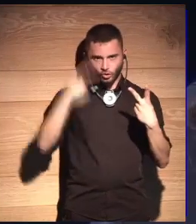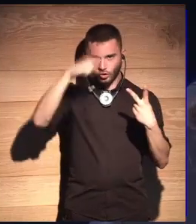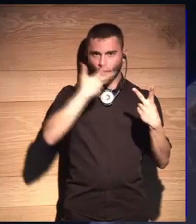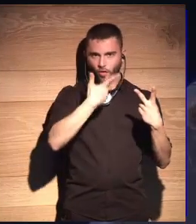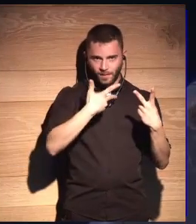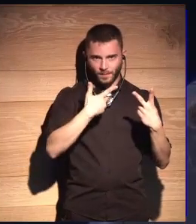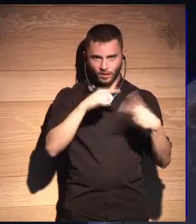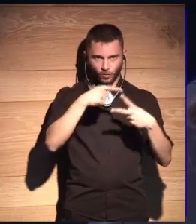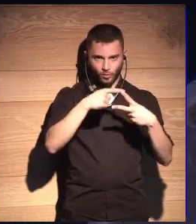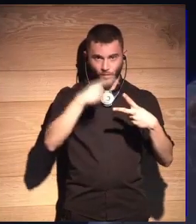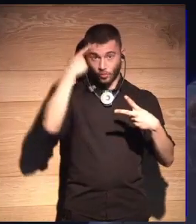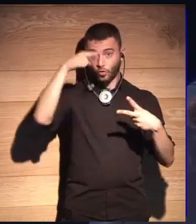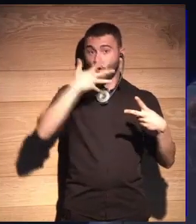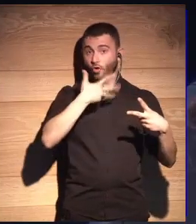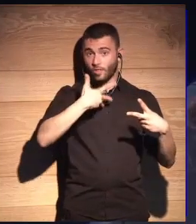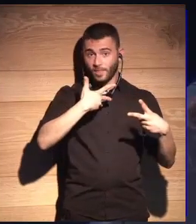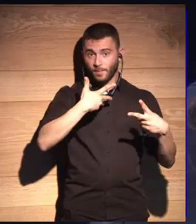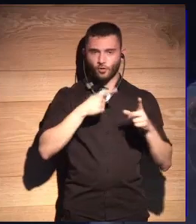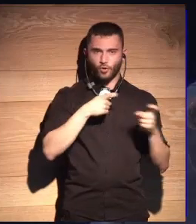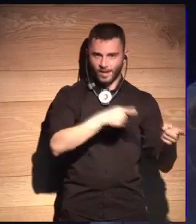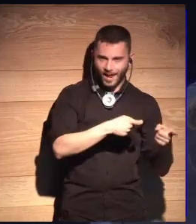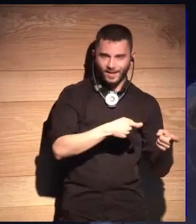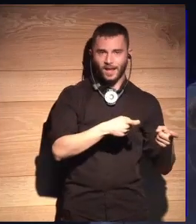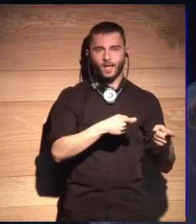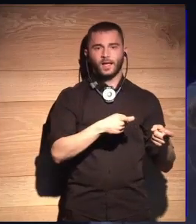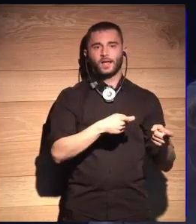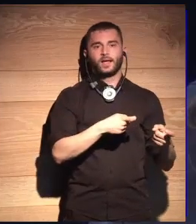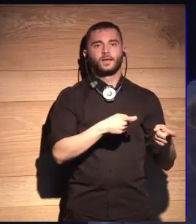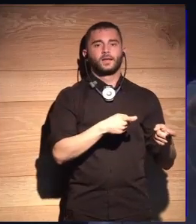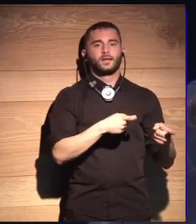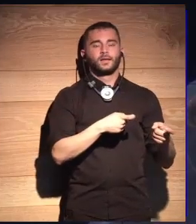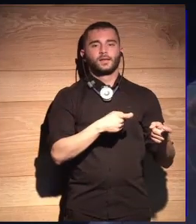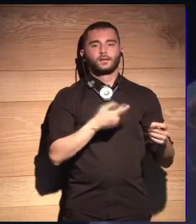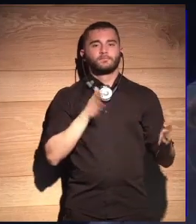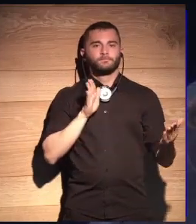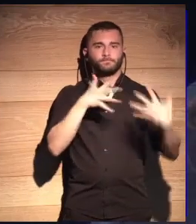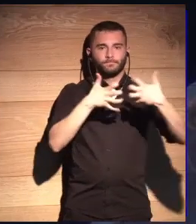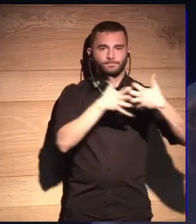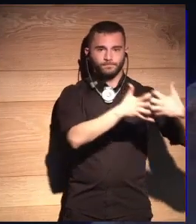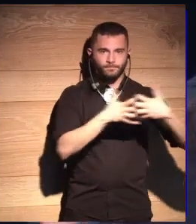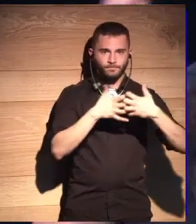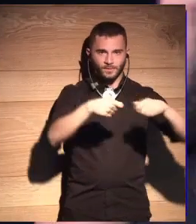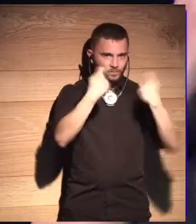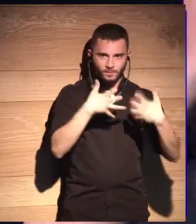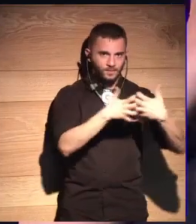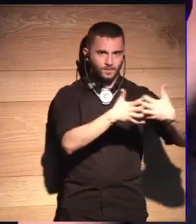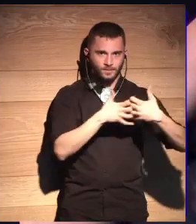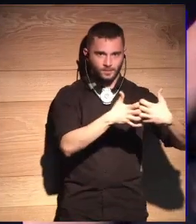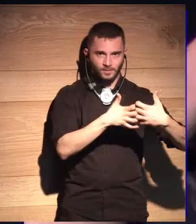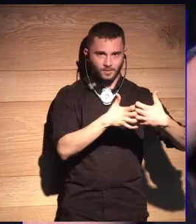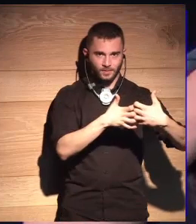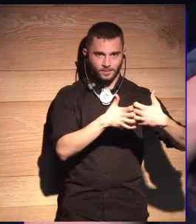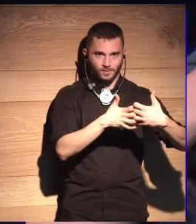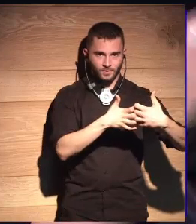the knowledge of war, of contestation, of disruption. And that of the Silicon Valley move fast and break